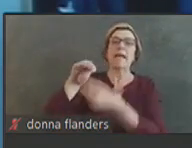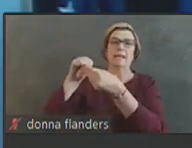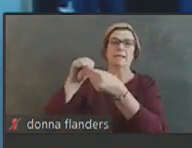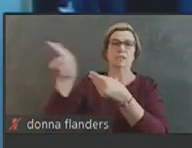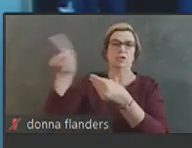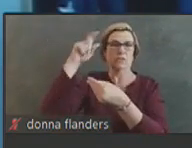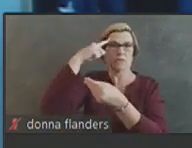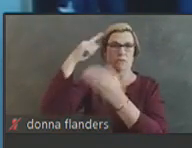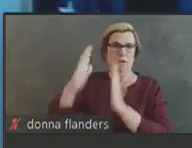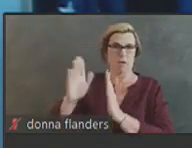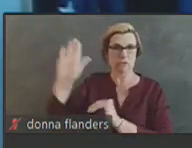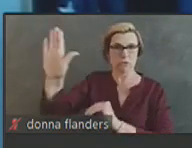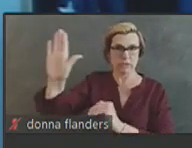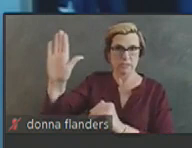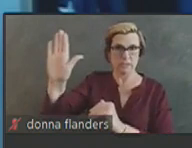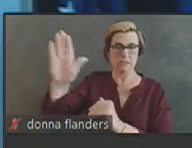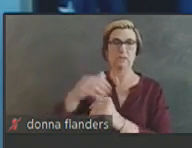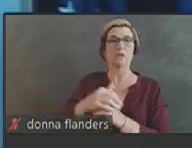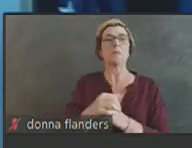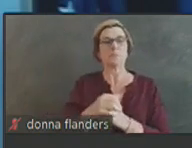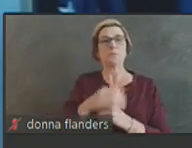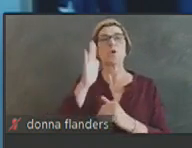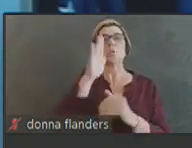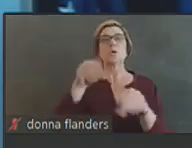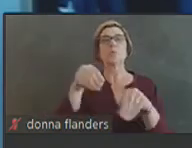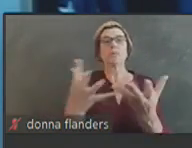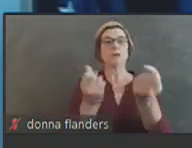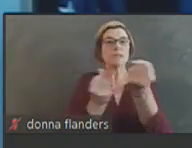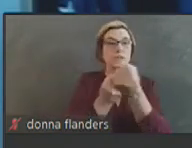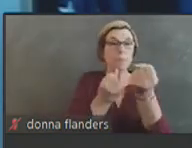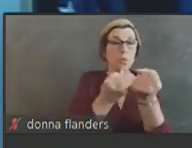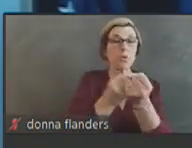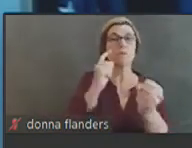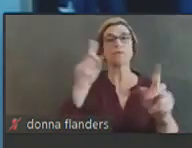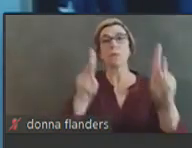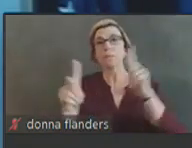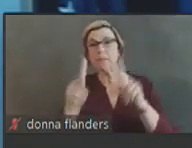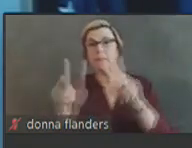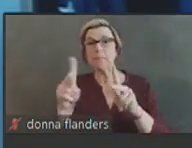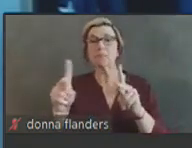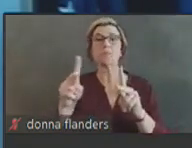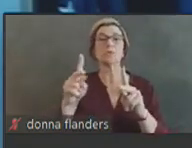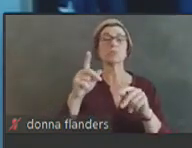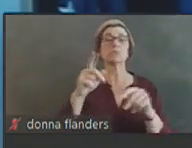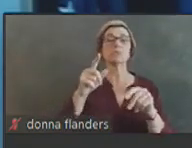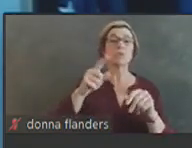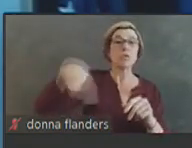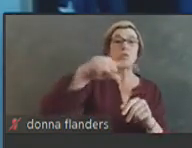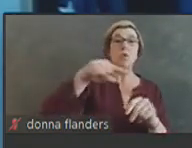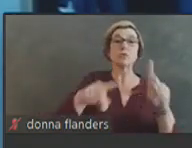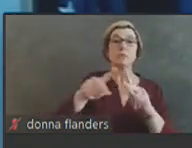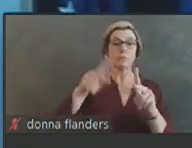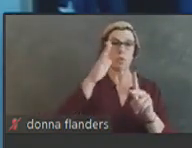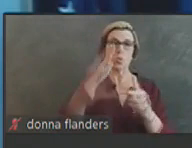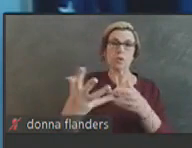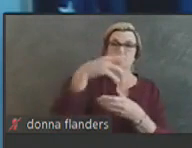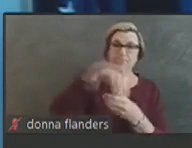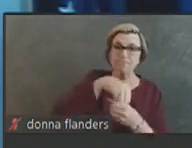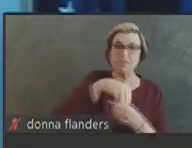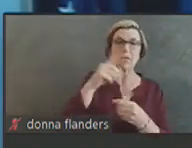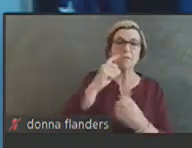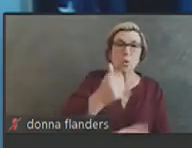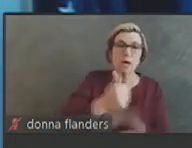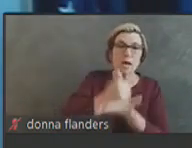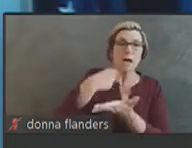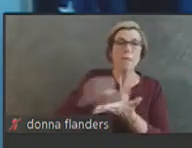those businesses and or individuals that can help us make the transition from being sheltered in place